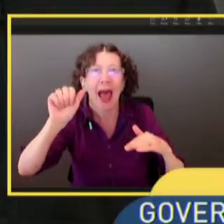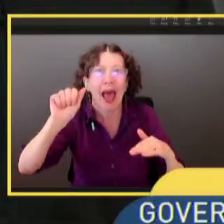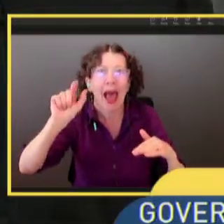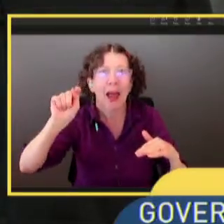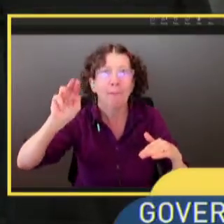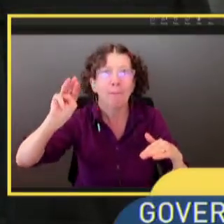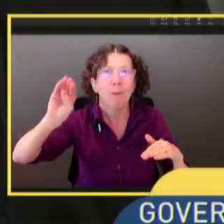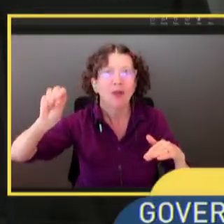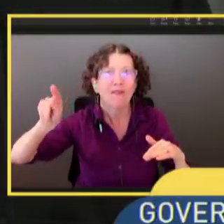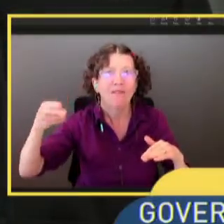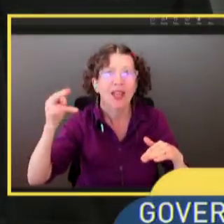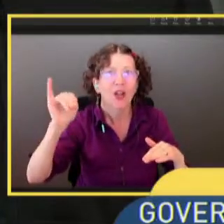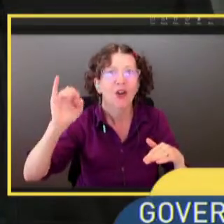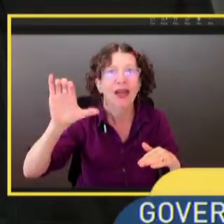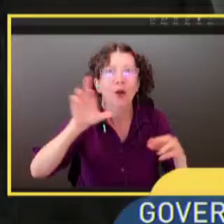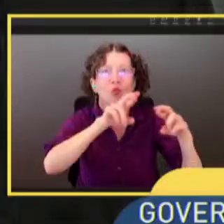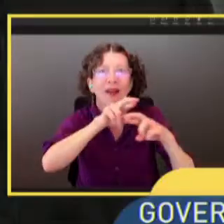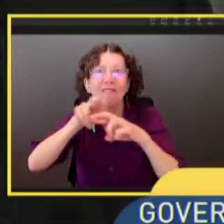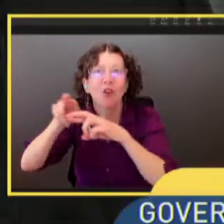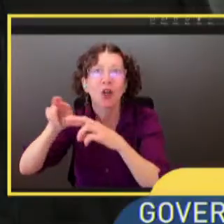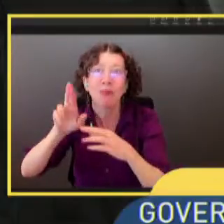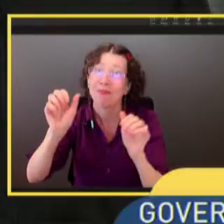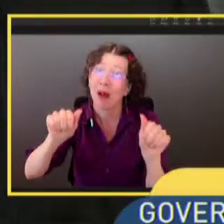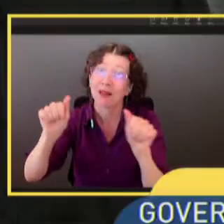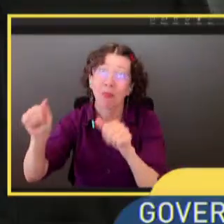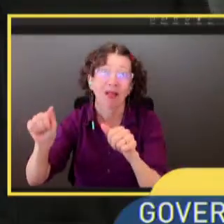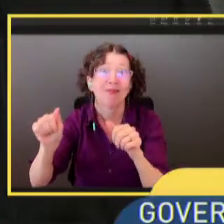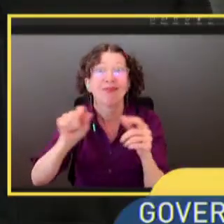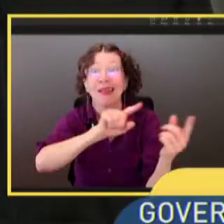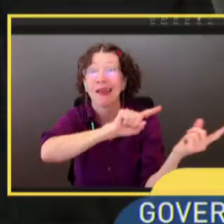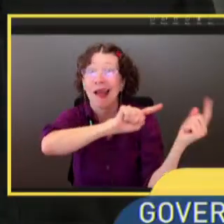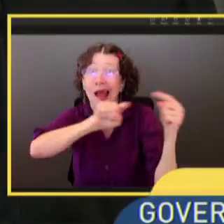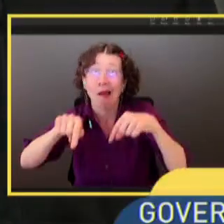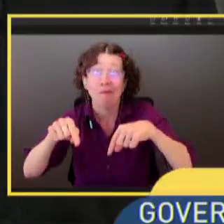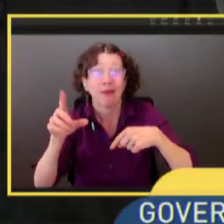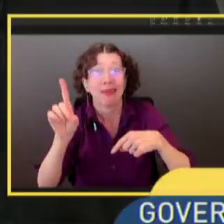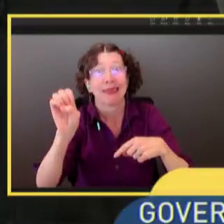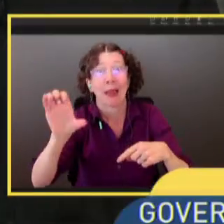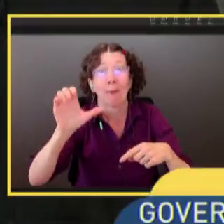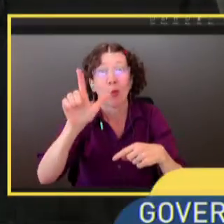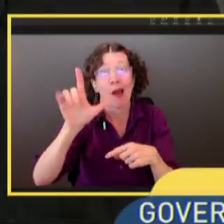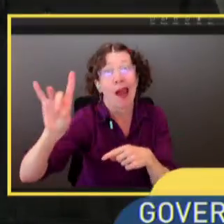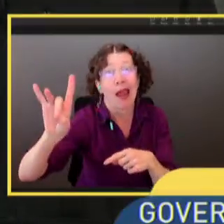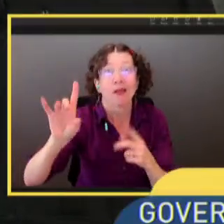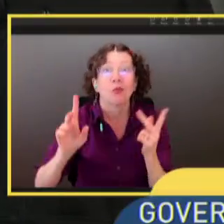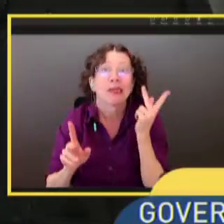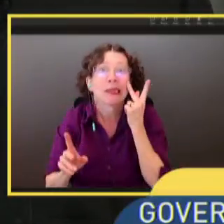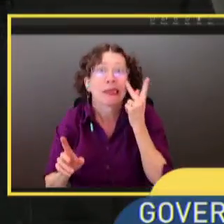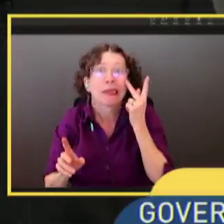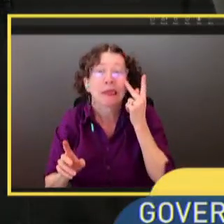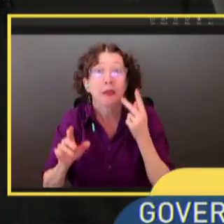We are looking ahead. This discussion has been for the next week. We are, of course, aware that another atmospheric river is in